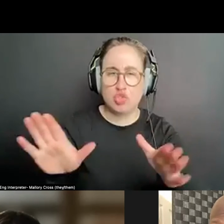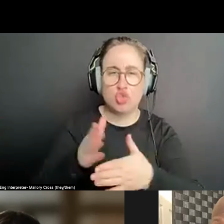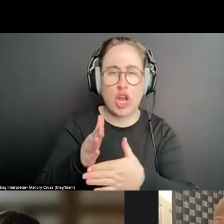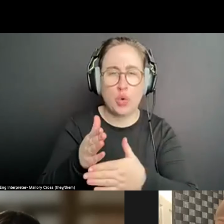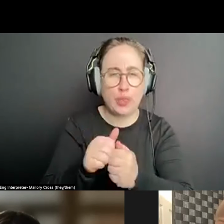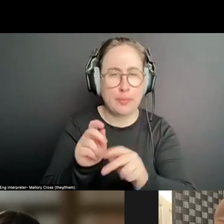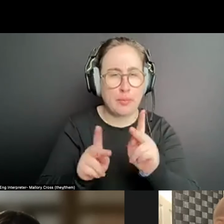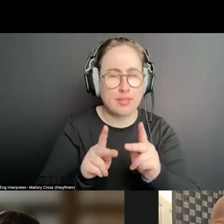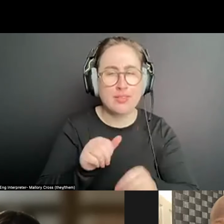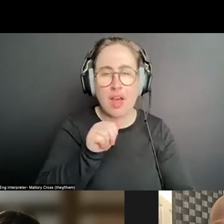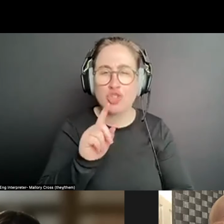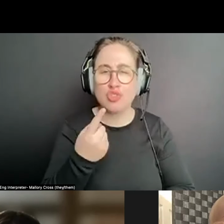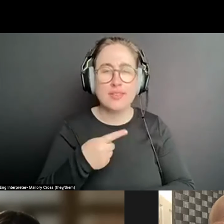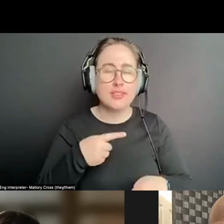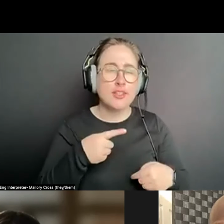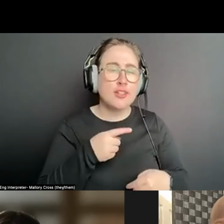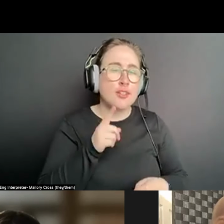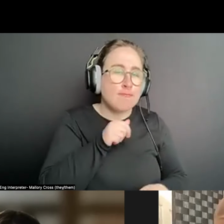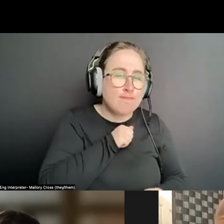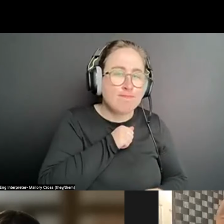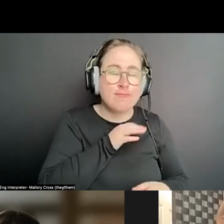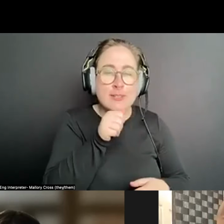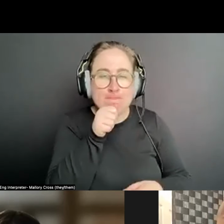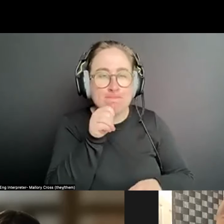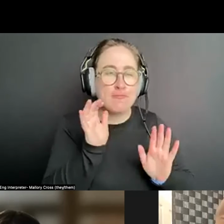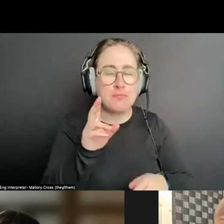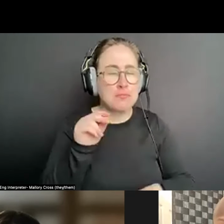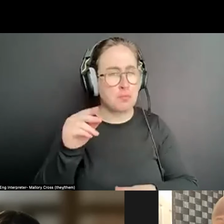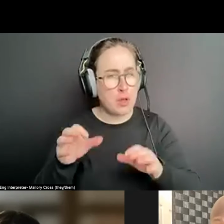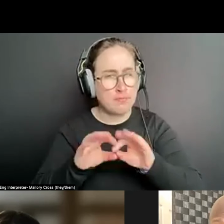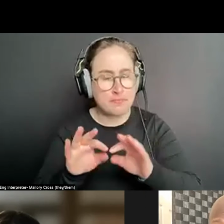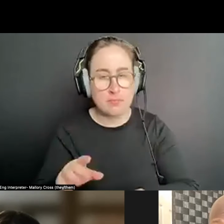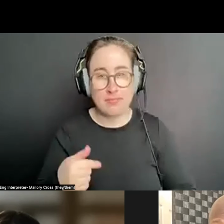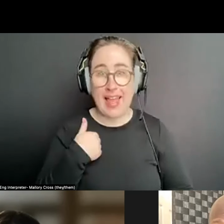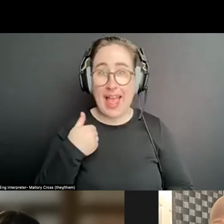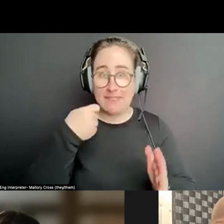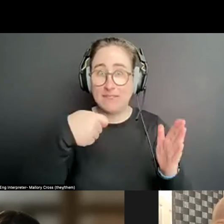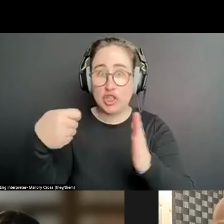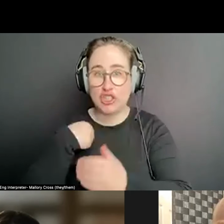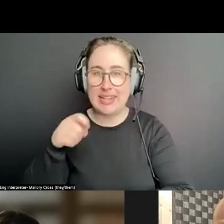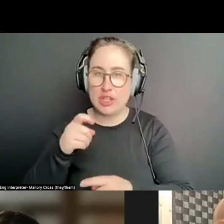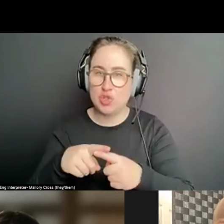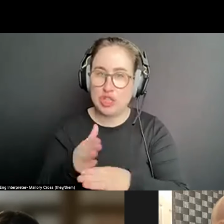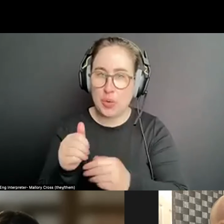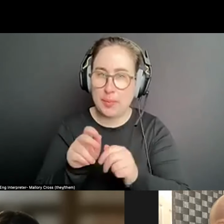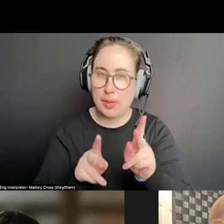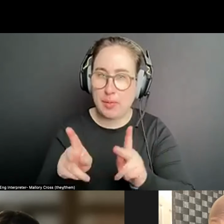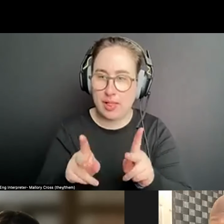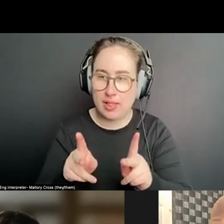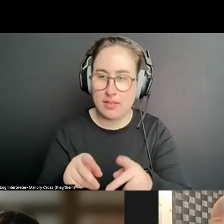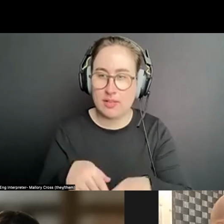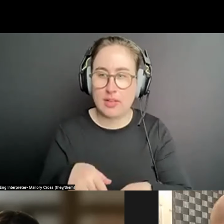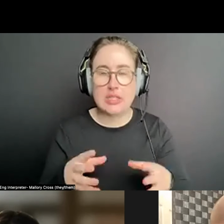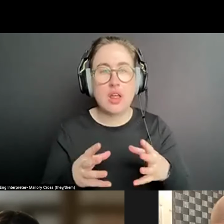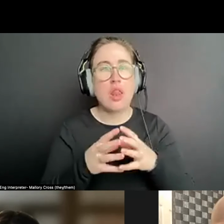just his own personal archive. I have footage that I need to have shared with people. It's a lot